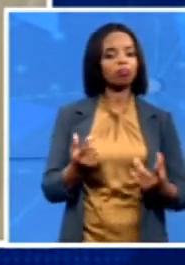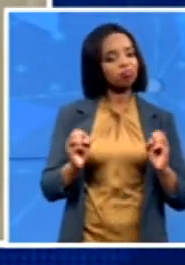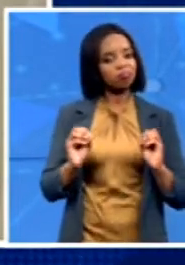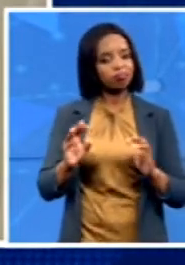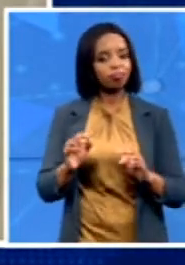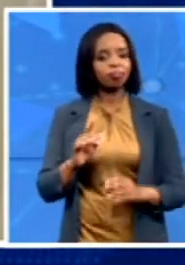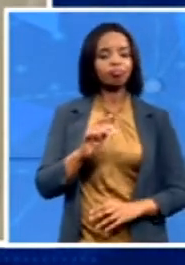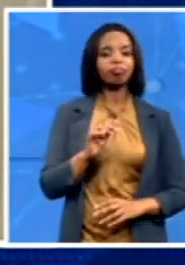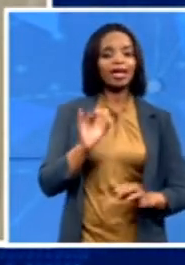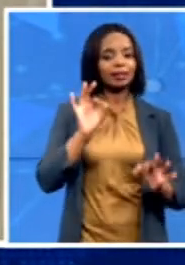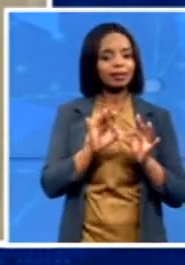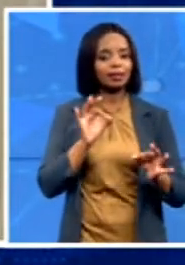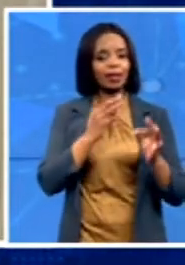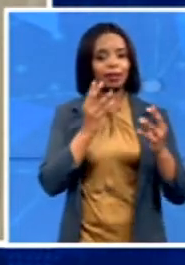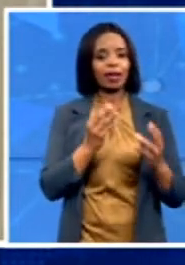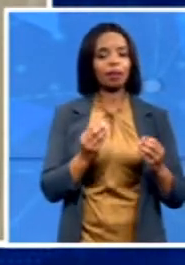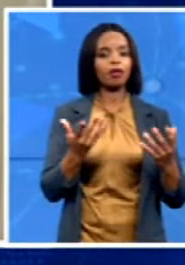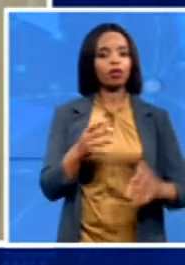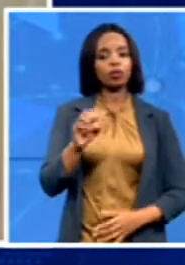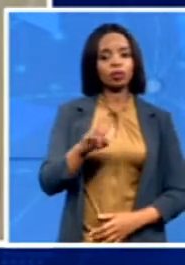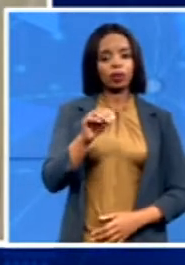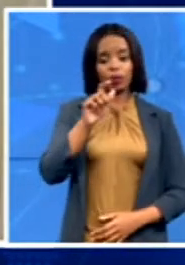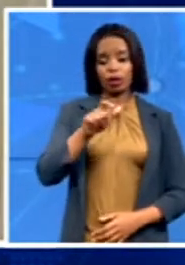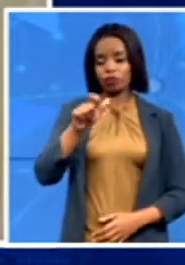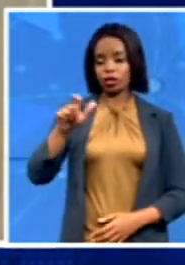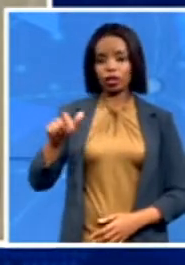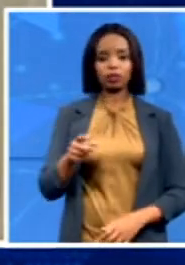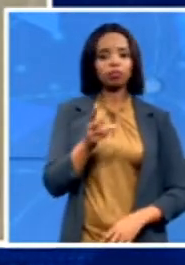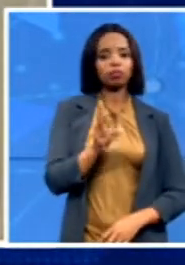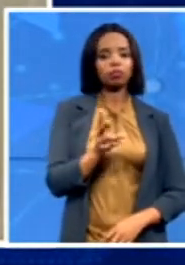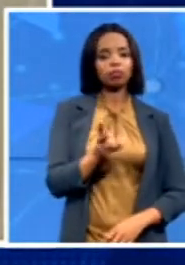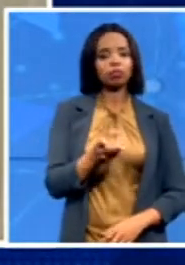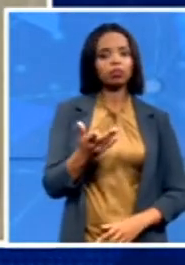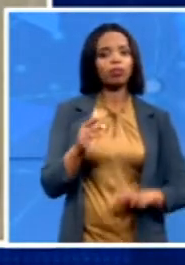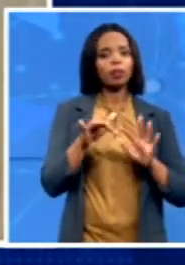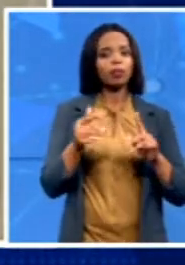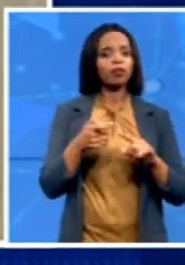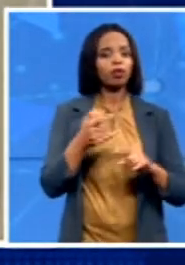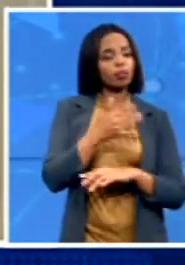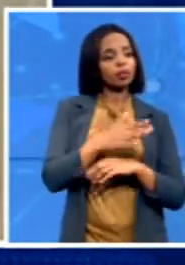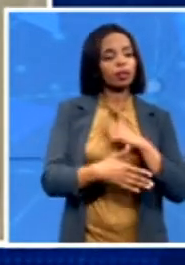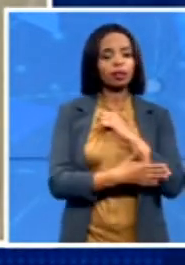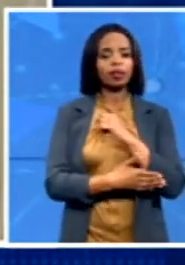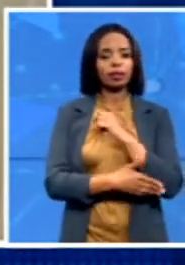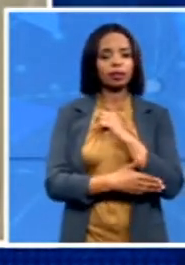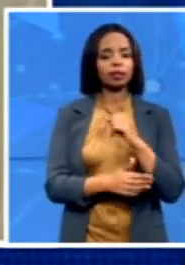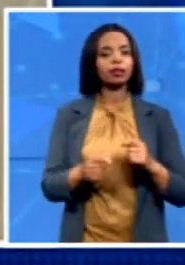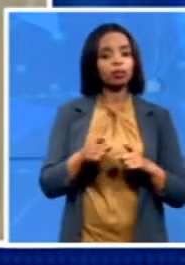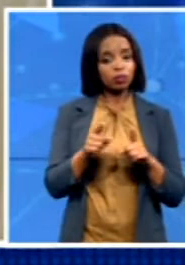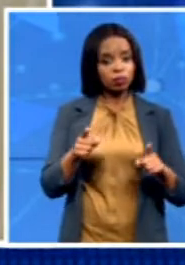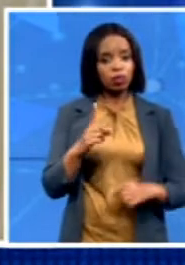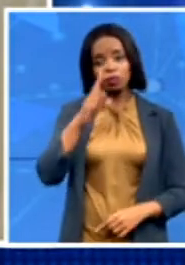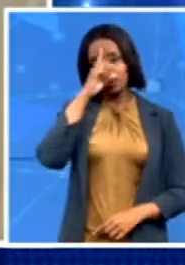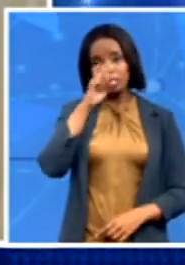as well as foreign nationals, which I believe there will be other processes that can be undertaken to ensure that, there's either documentation of